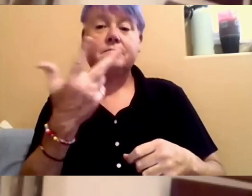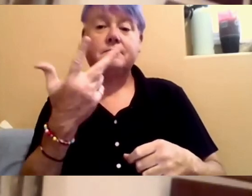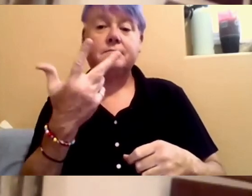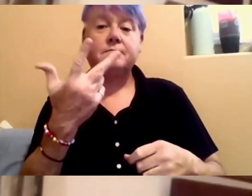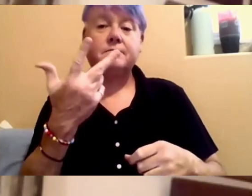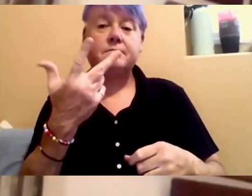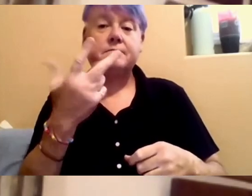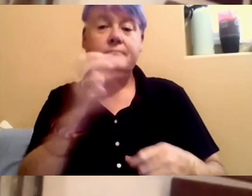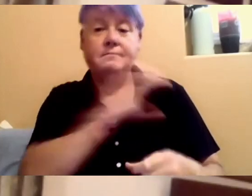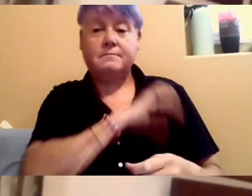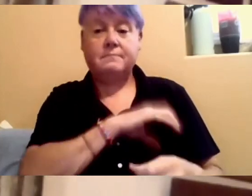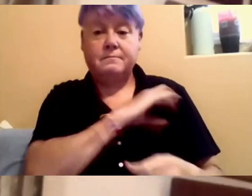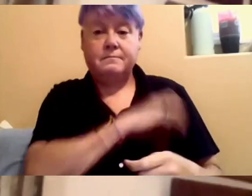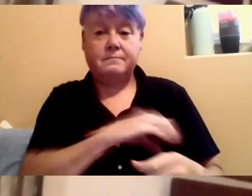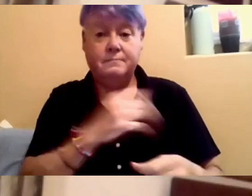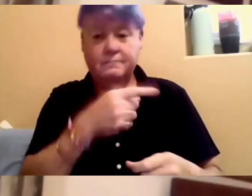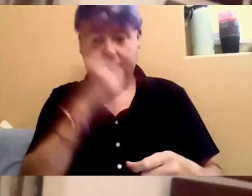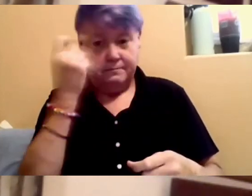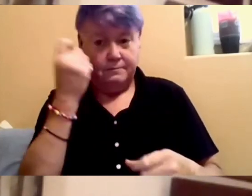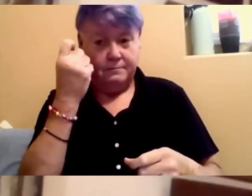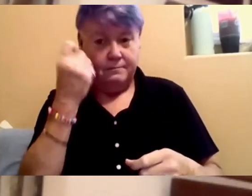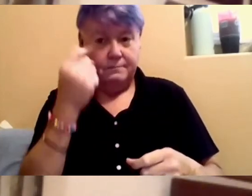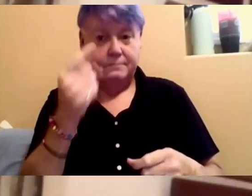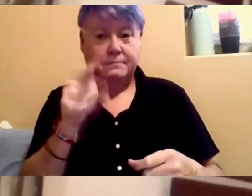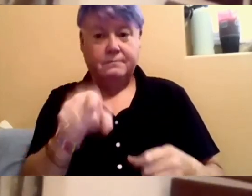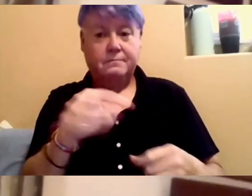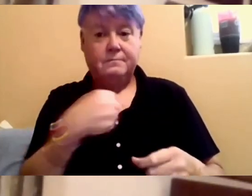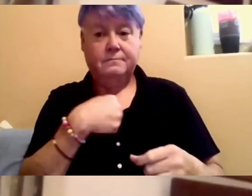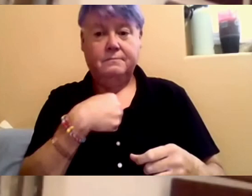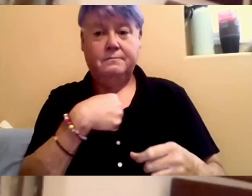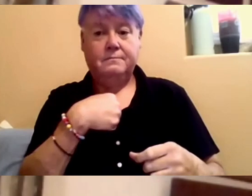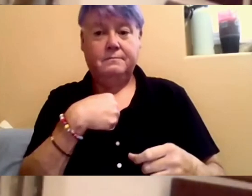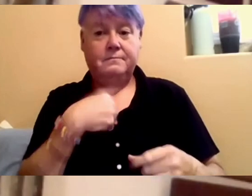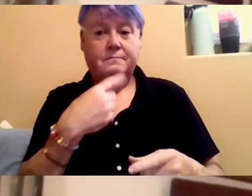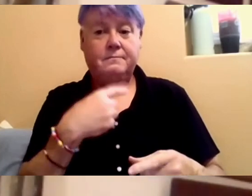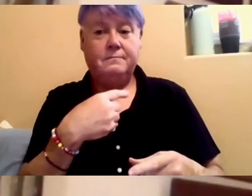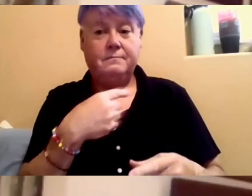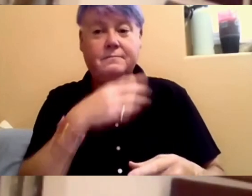easy because she and I are very much of an age.